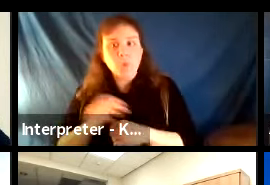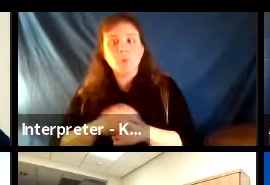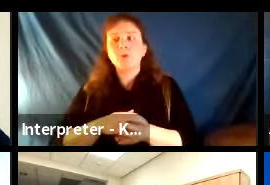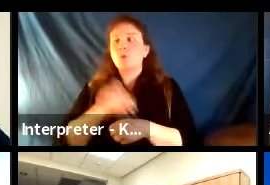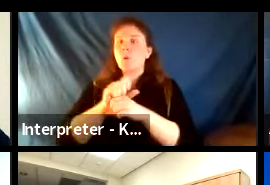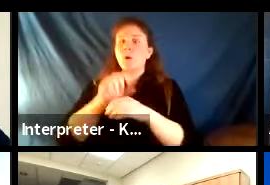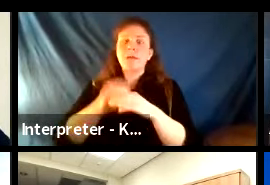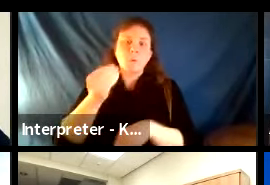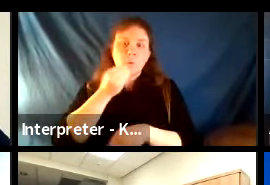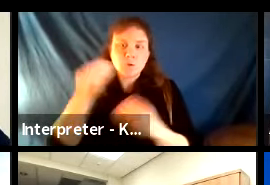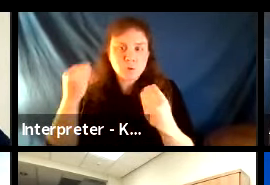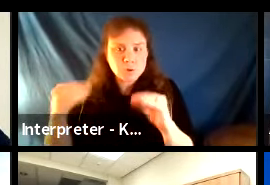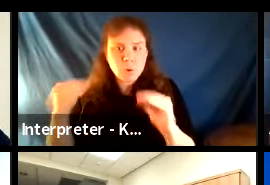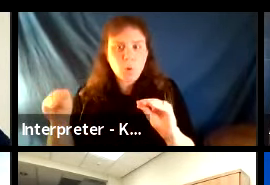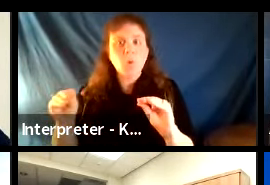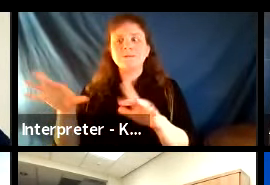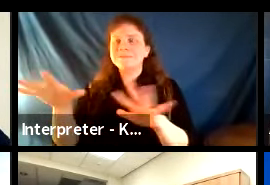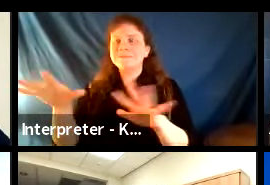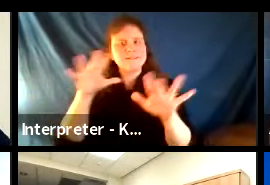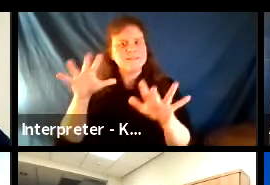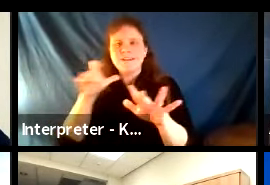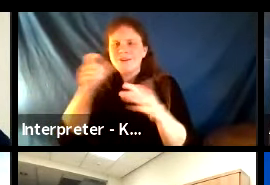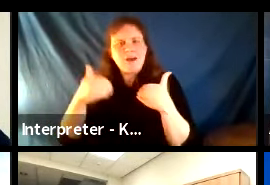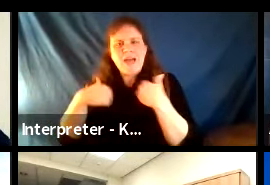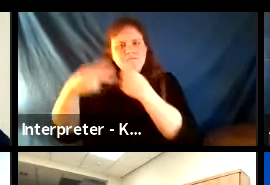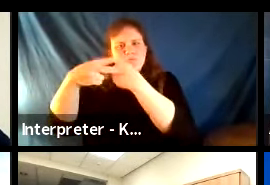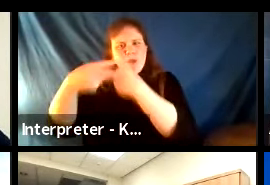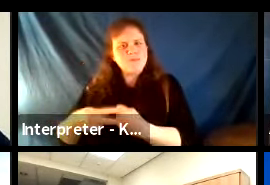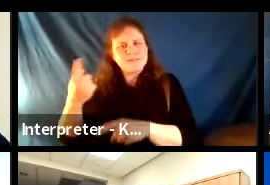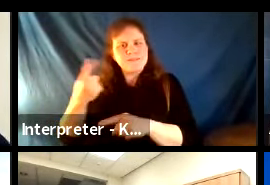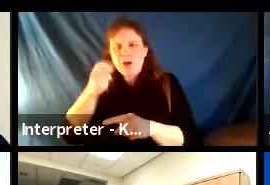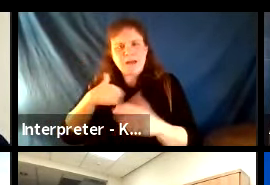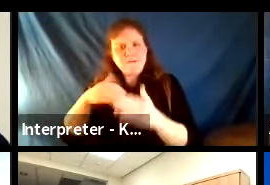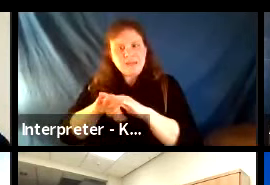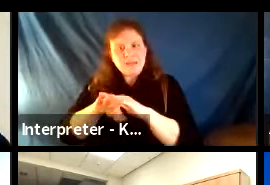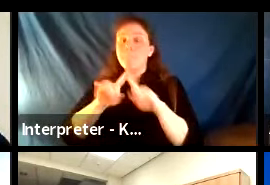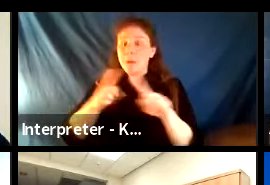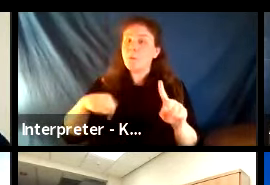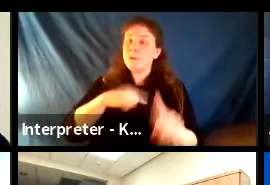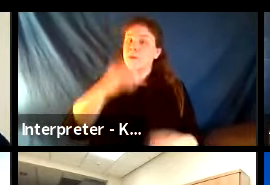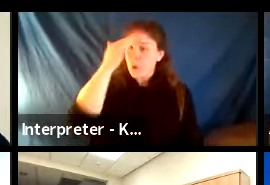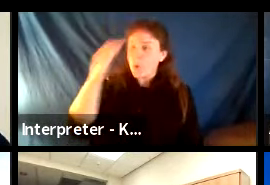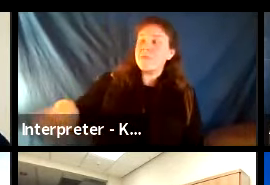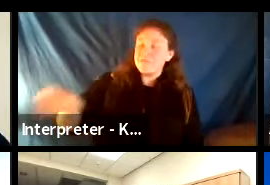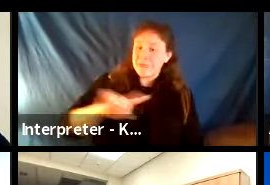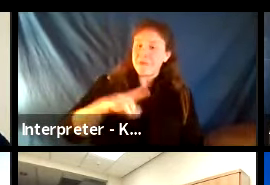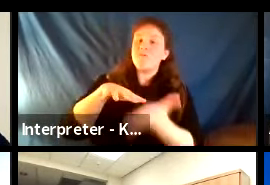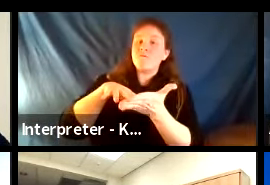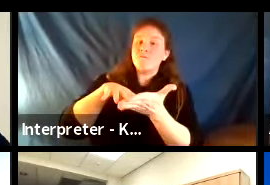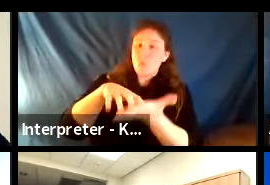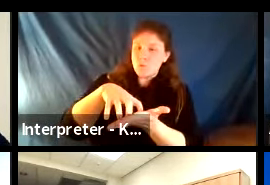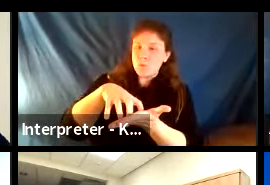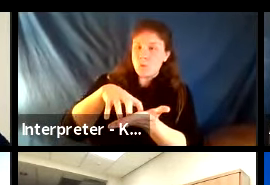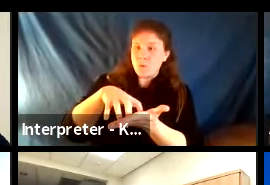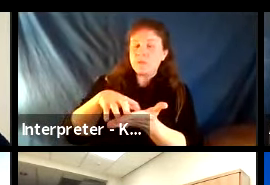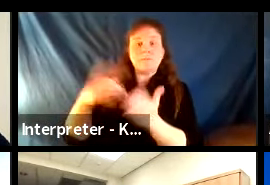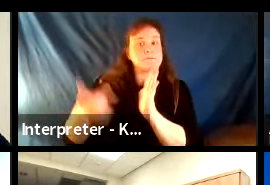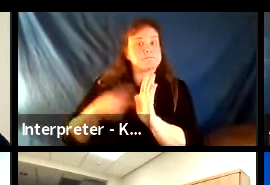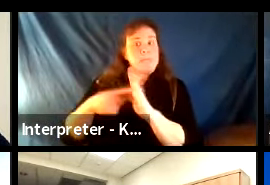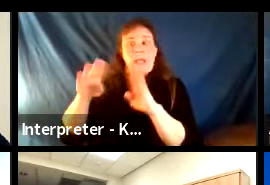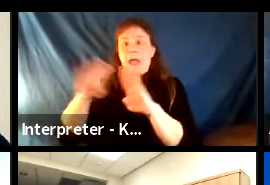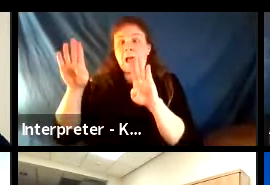we serve are vulnerable for all of the reasons that we know that they are, whether it's housing, lots of essential